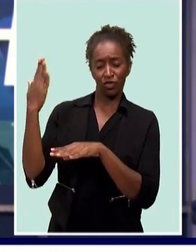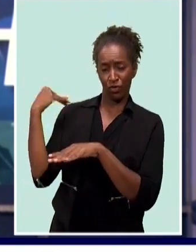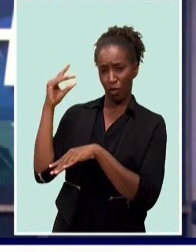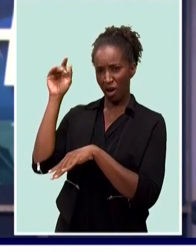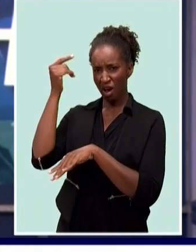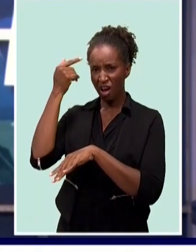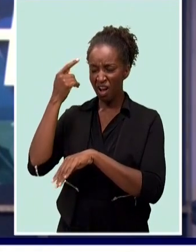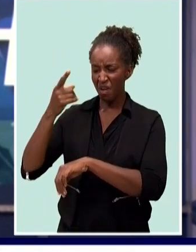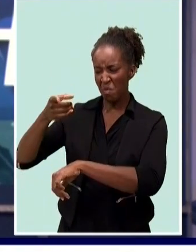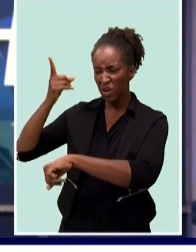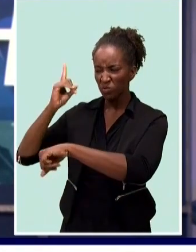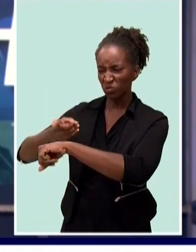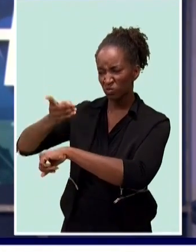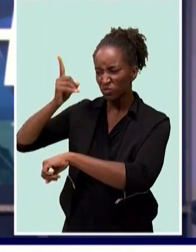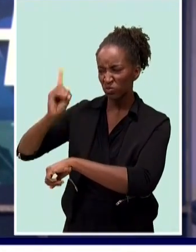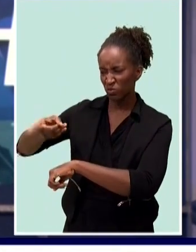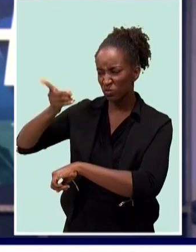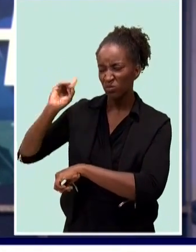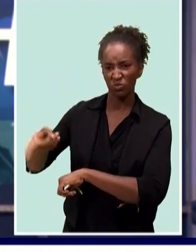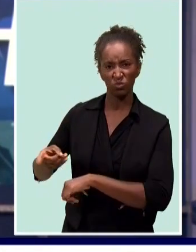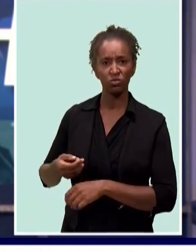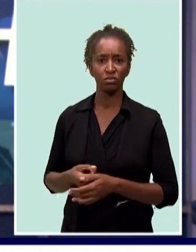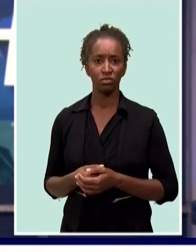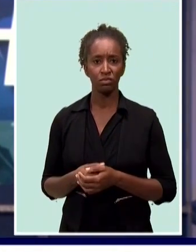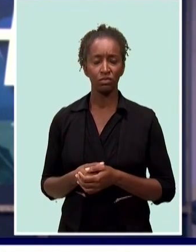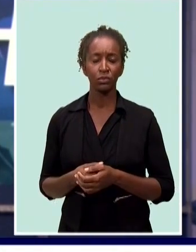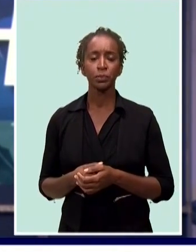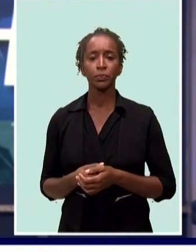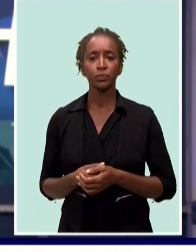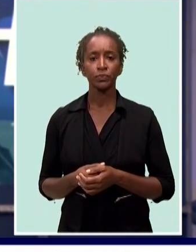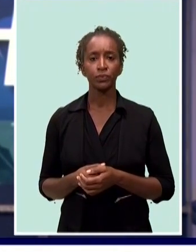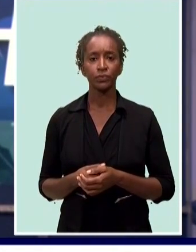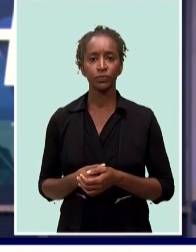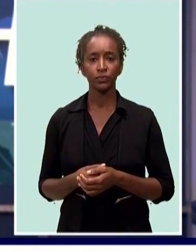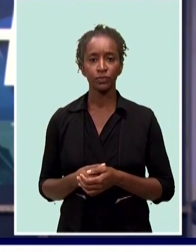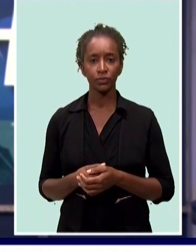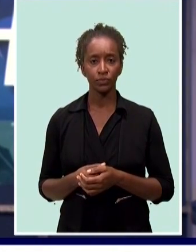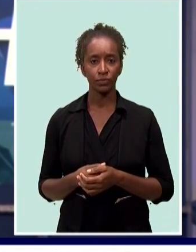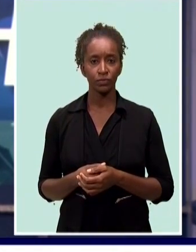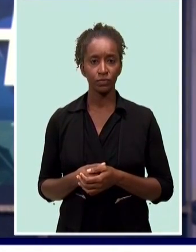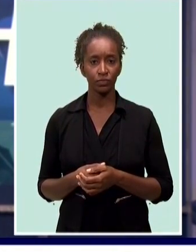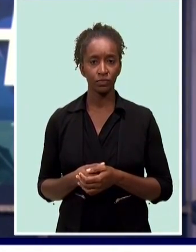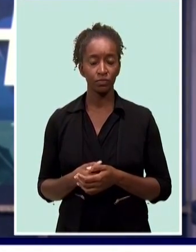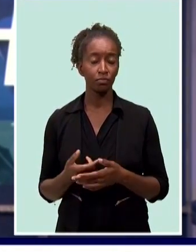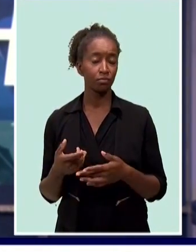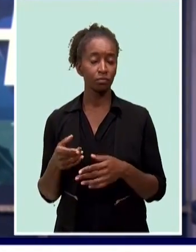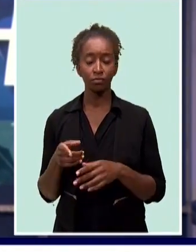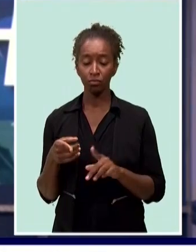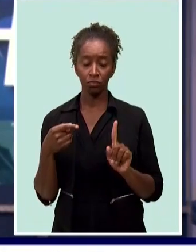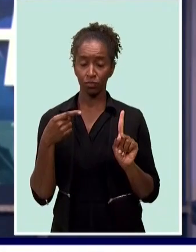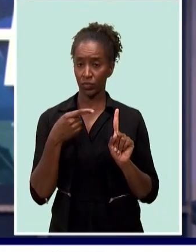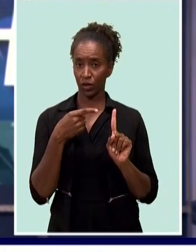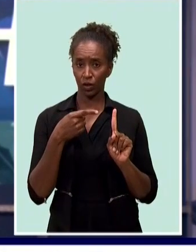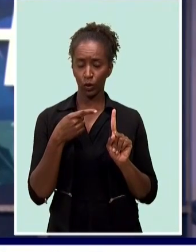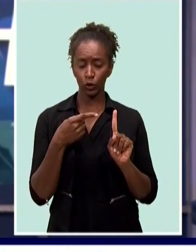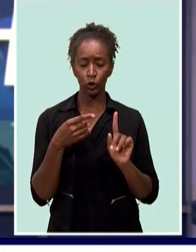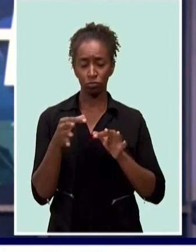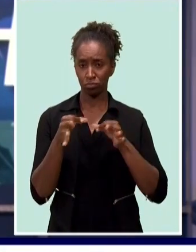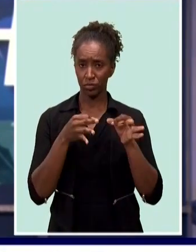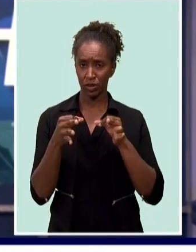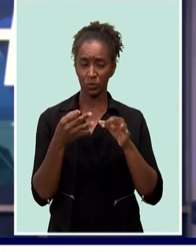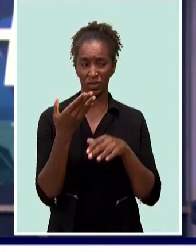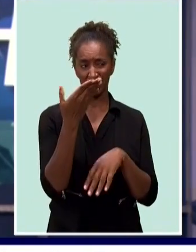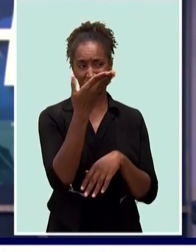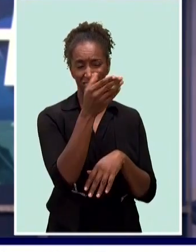over its treatment of staff in the island's foreign missions. Independent Senator Alfia Wiggins says that she witnessed firsthand the